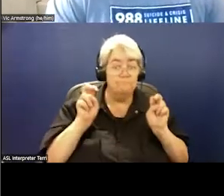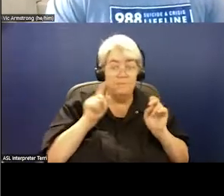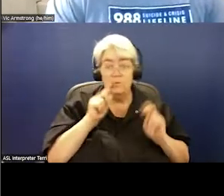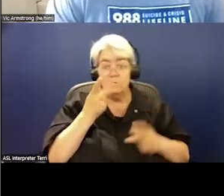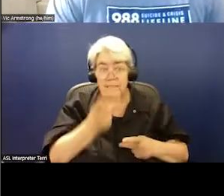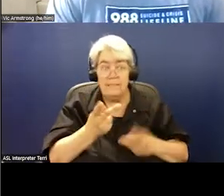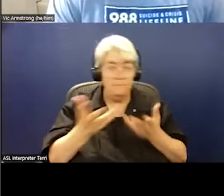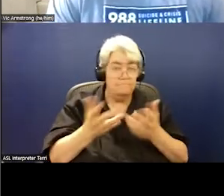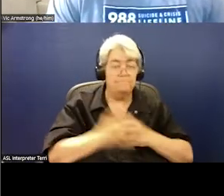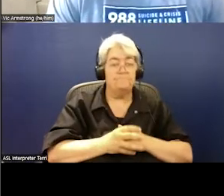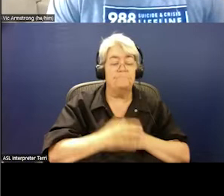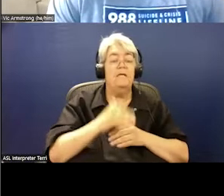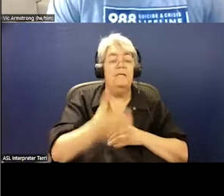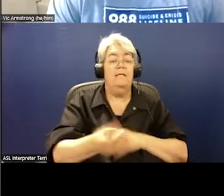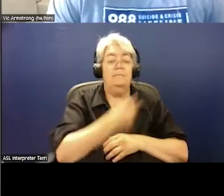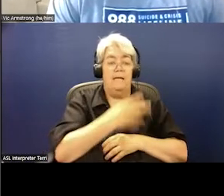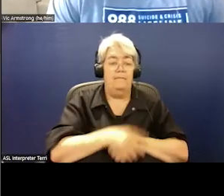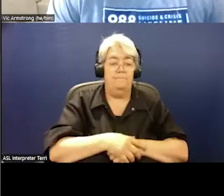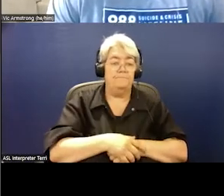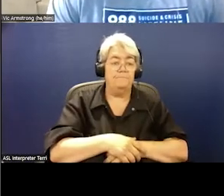for. Next slide.